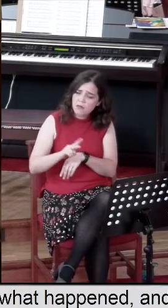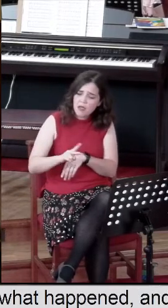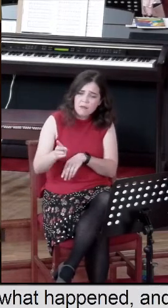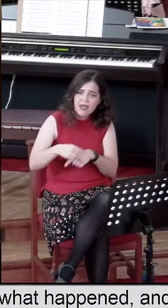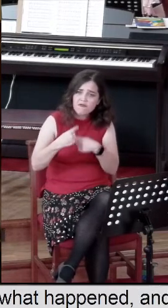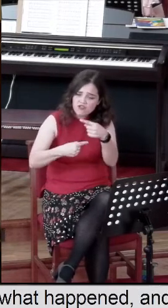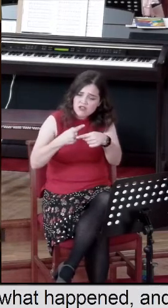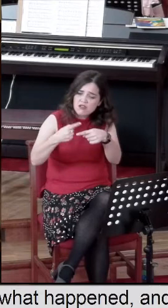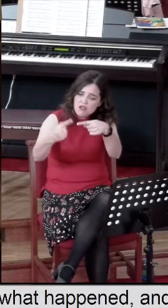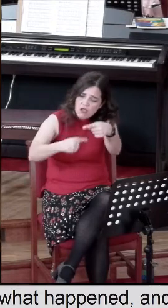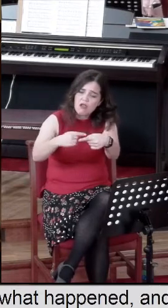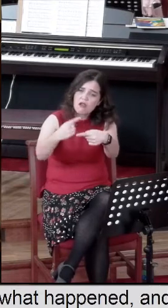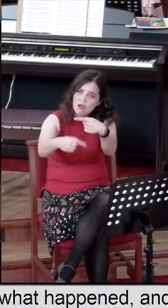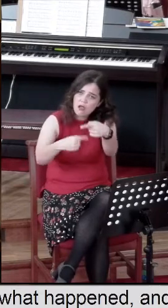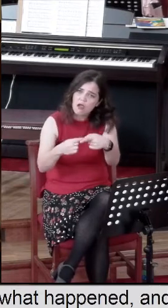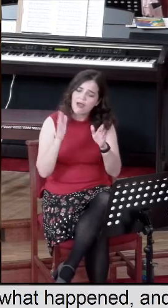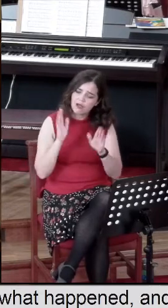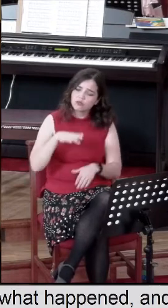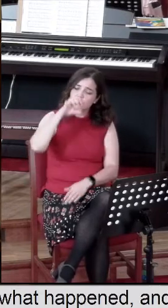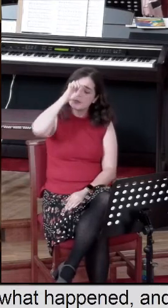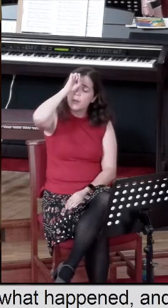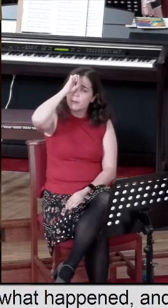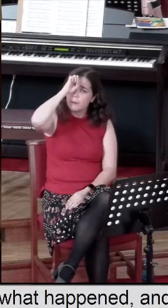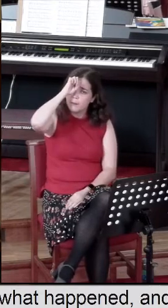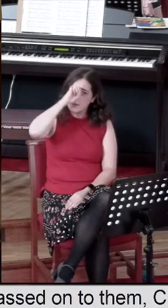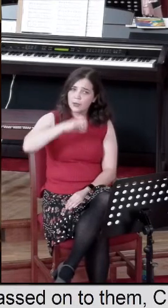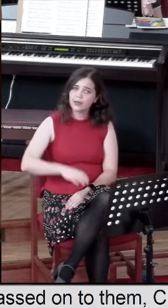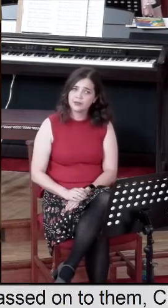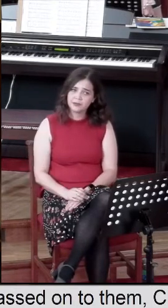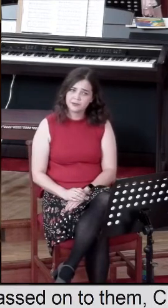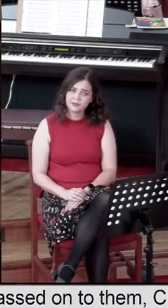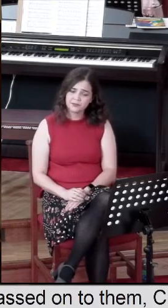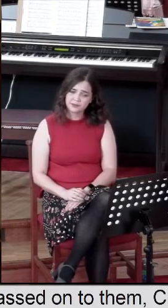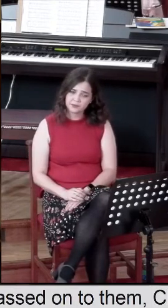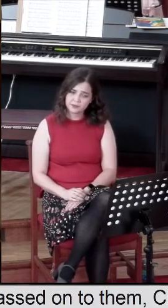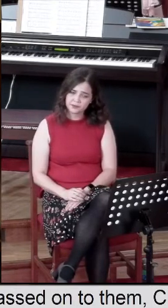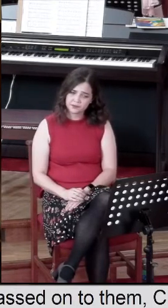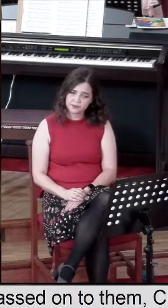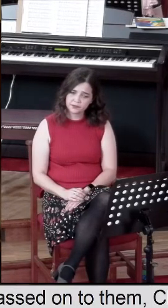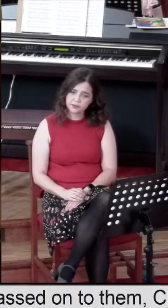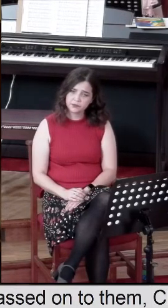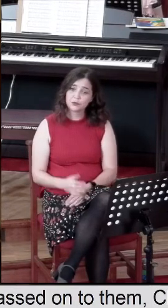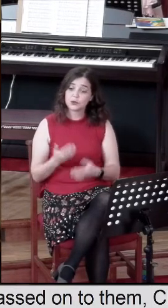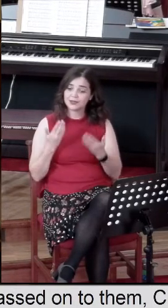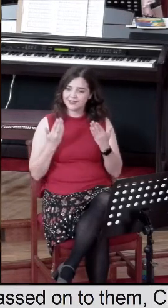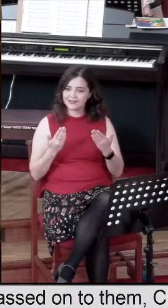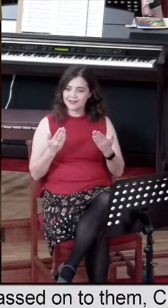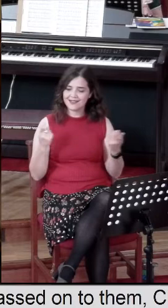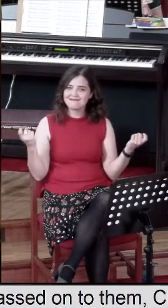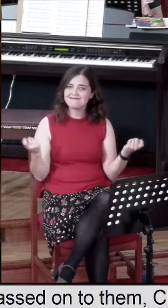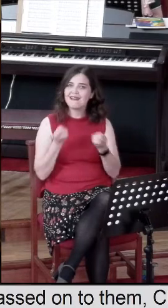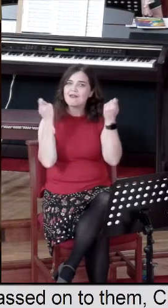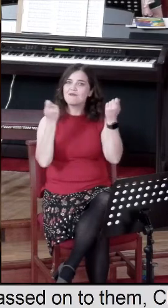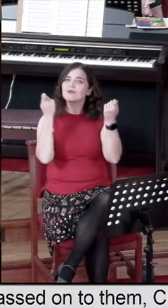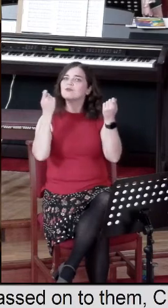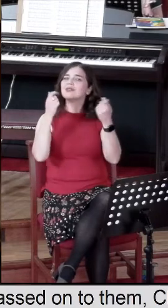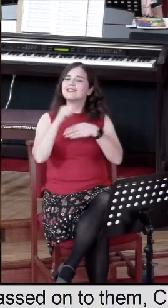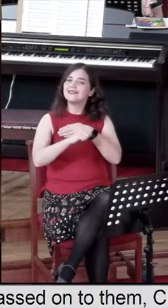need reminding. Of course, Easter's for all the year round as well. And today we celebrate